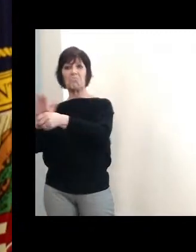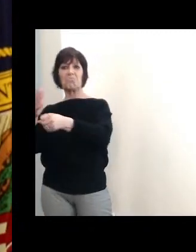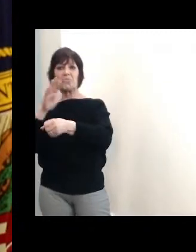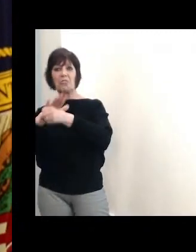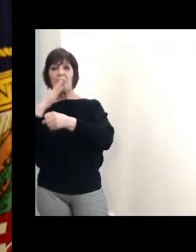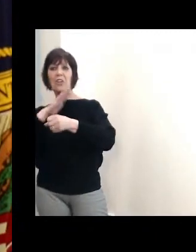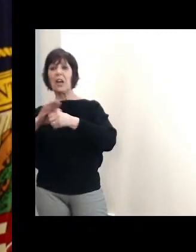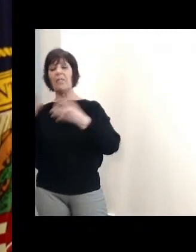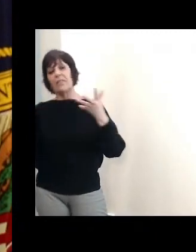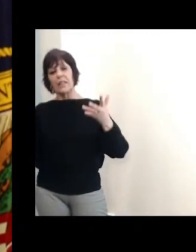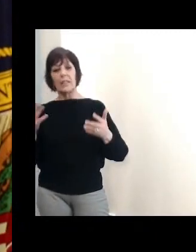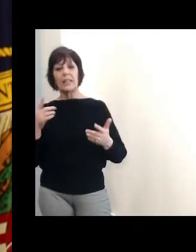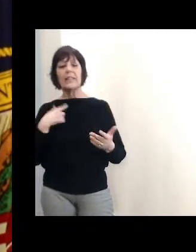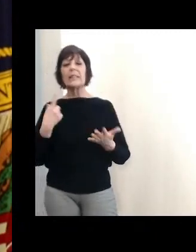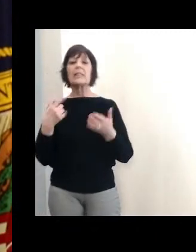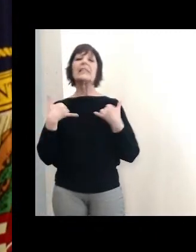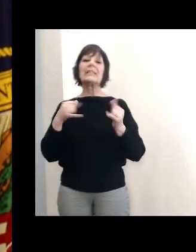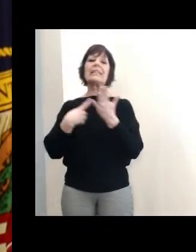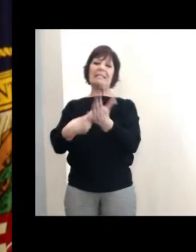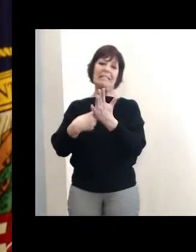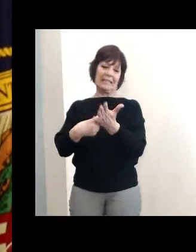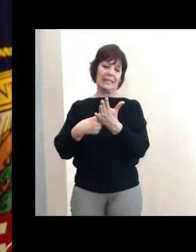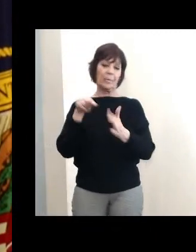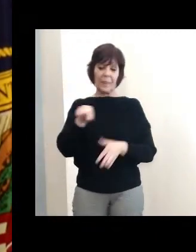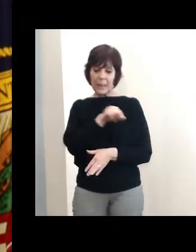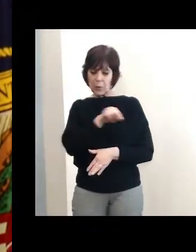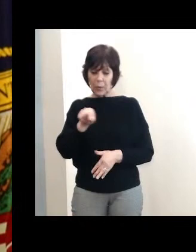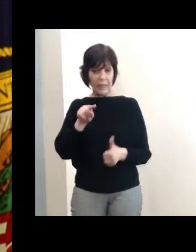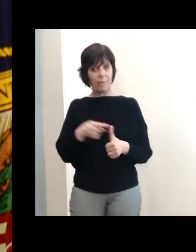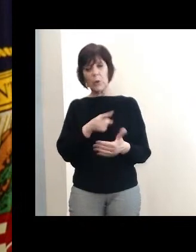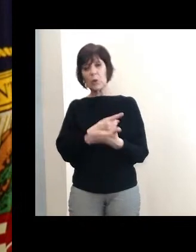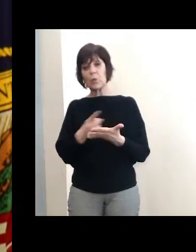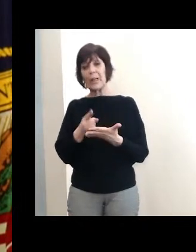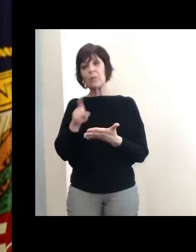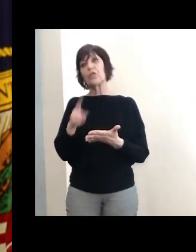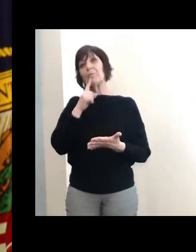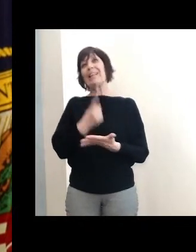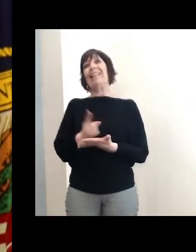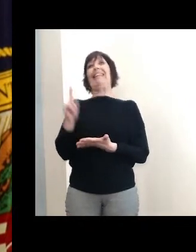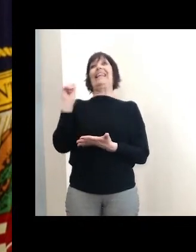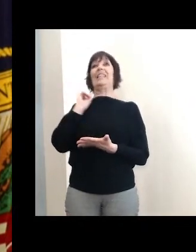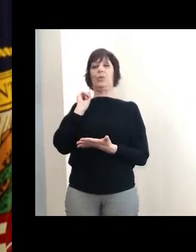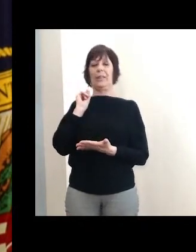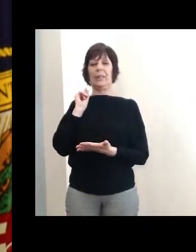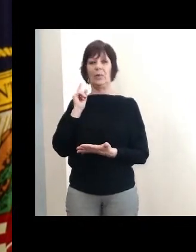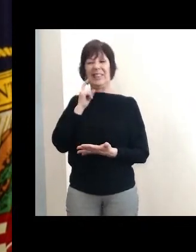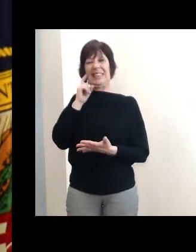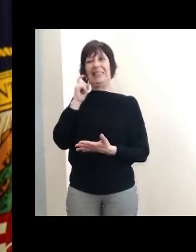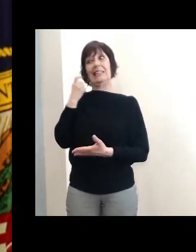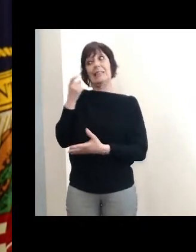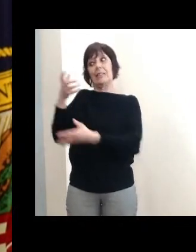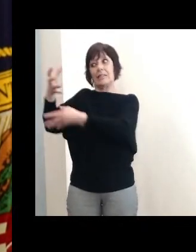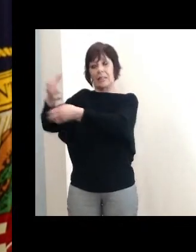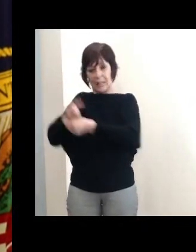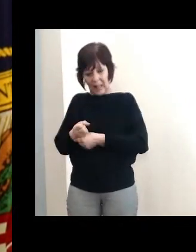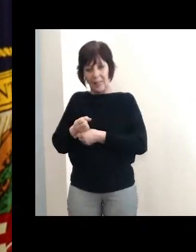So this first week, which really should have been last week, We just got the doses